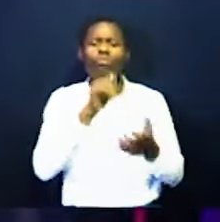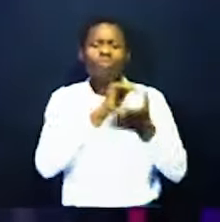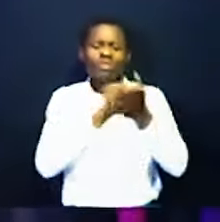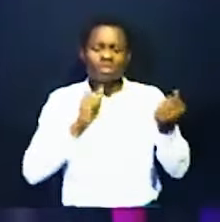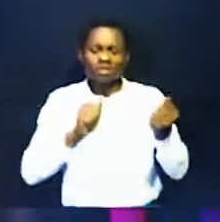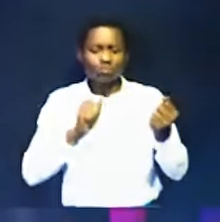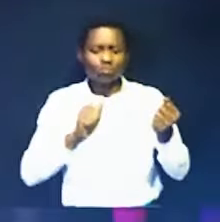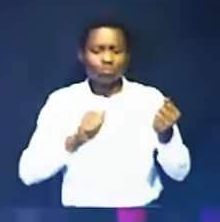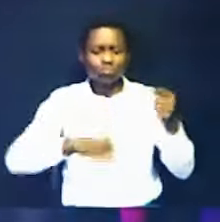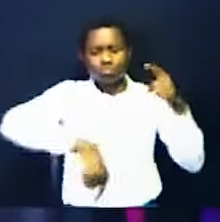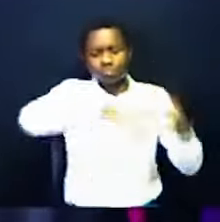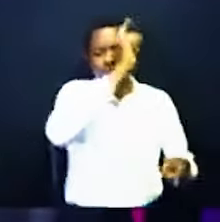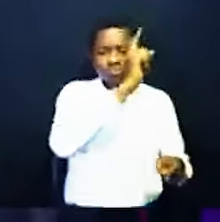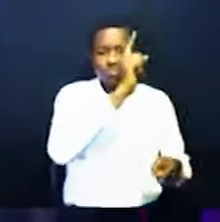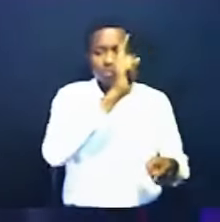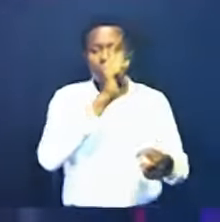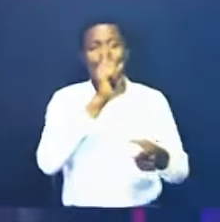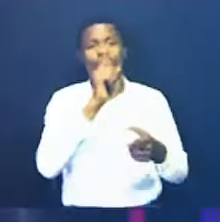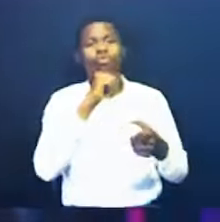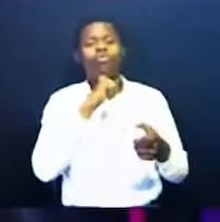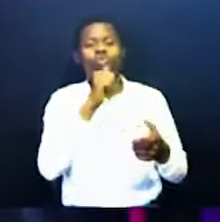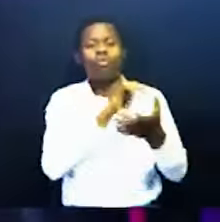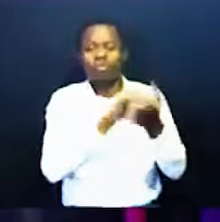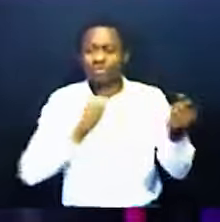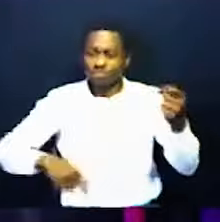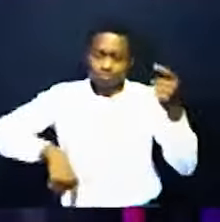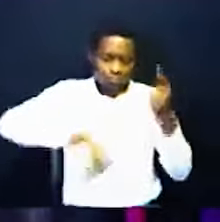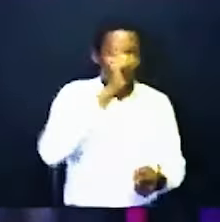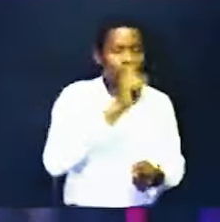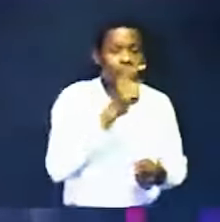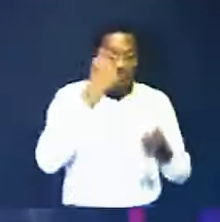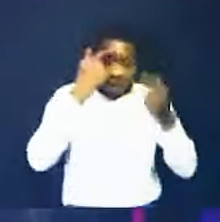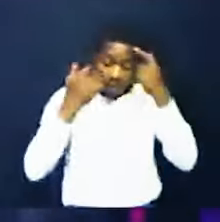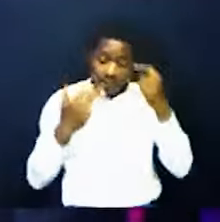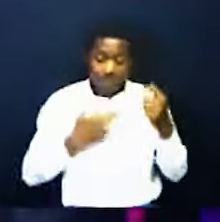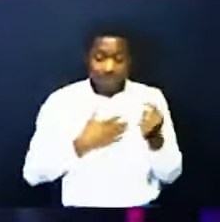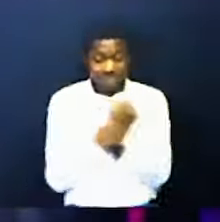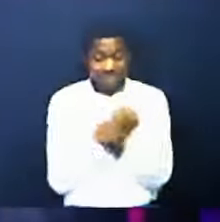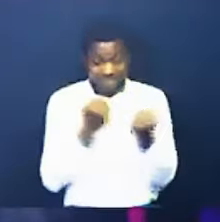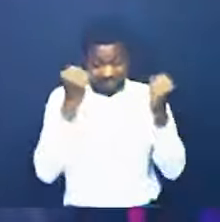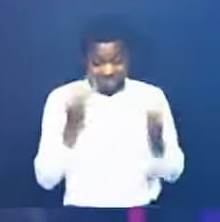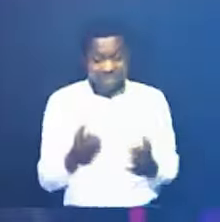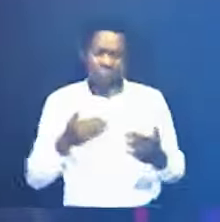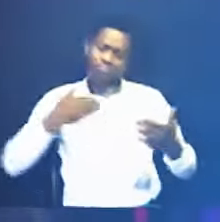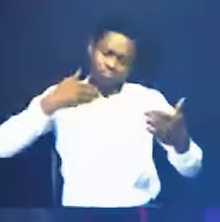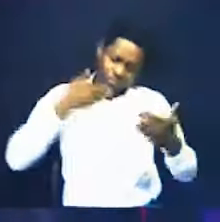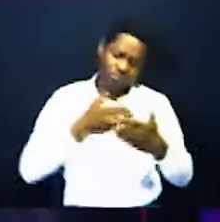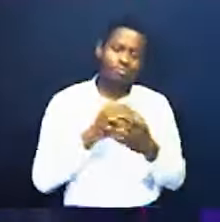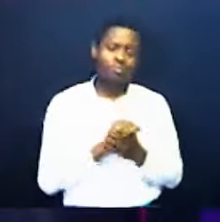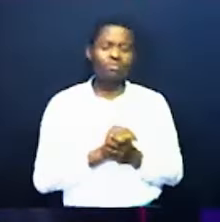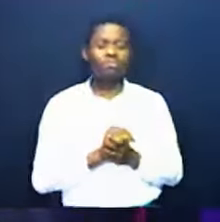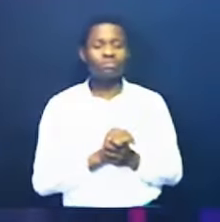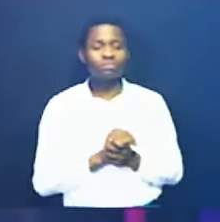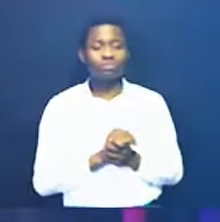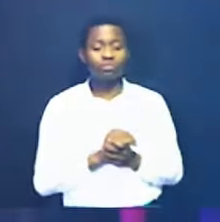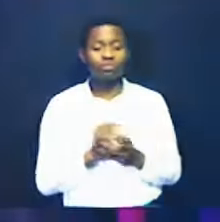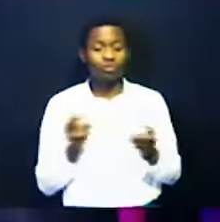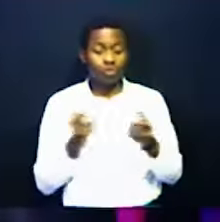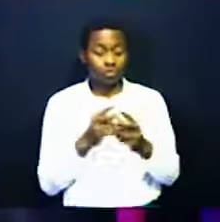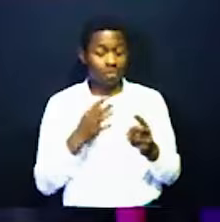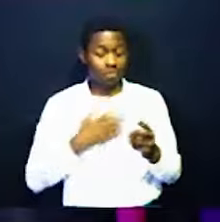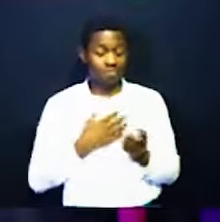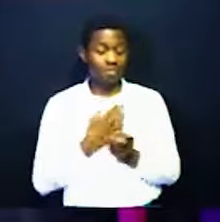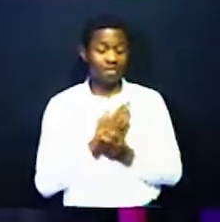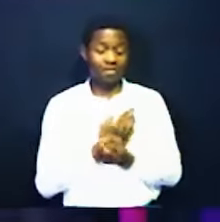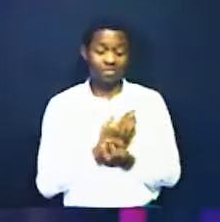Begone unbelief. My Savior is near. So my relief will